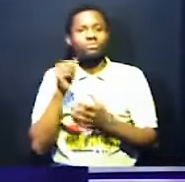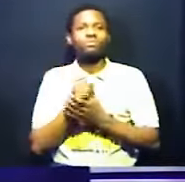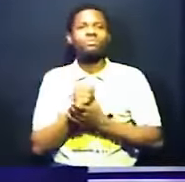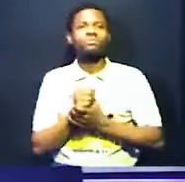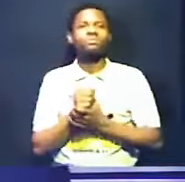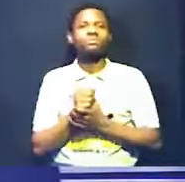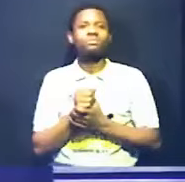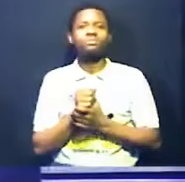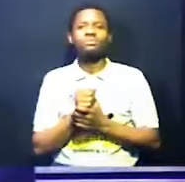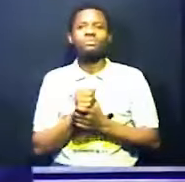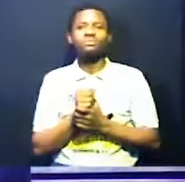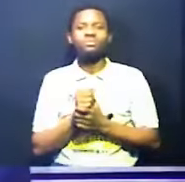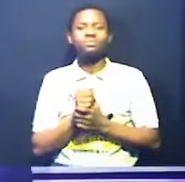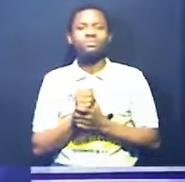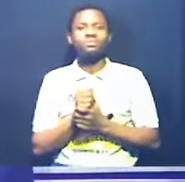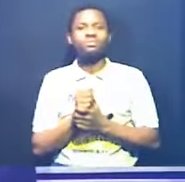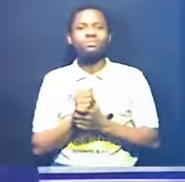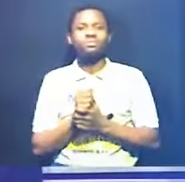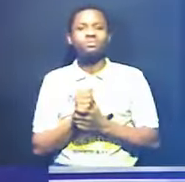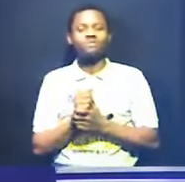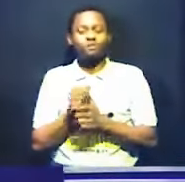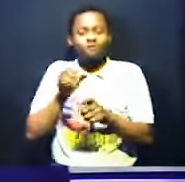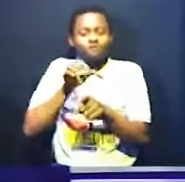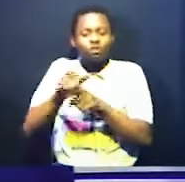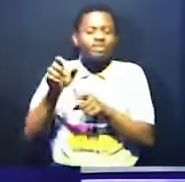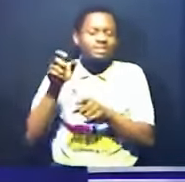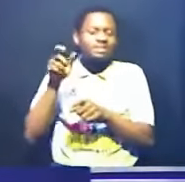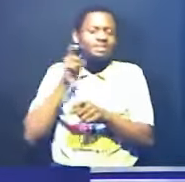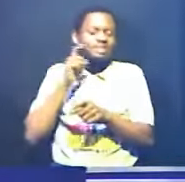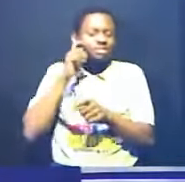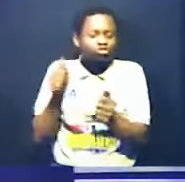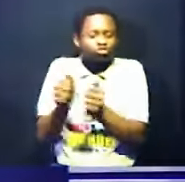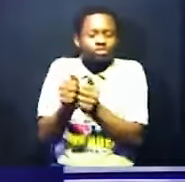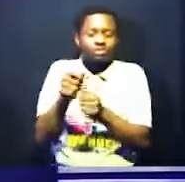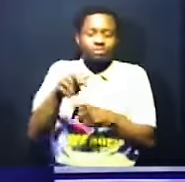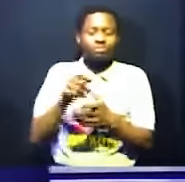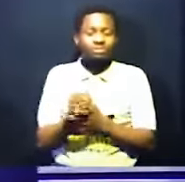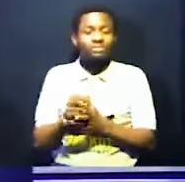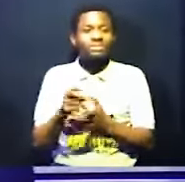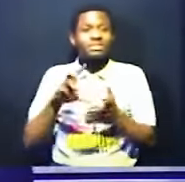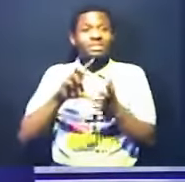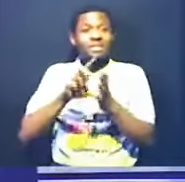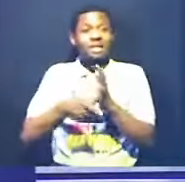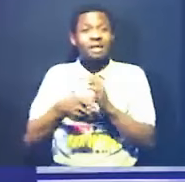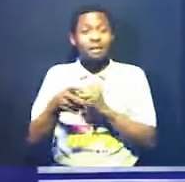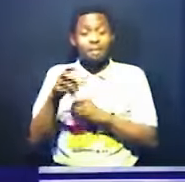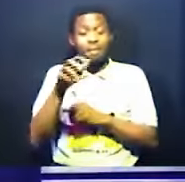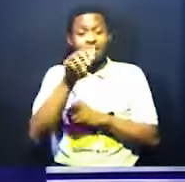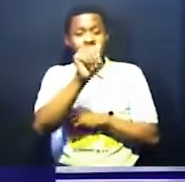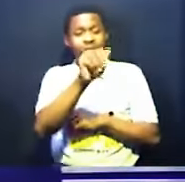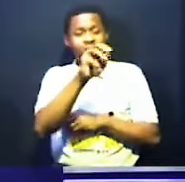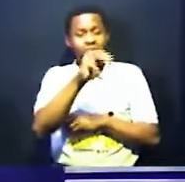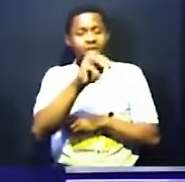die. Then Amnon hated her with intense hatred. In fact, he hated her more than he